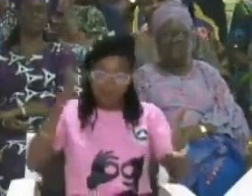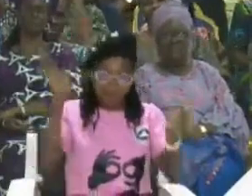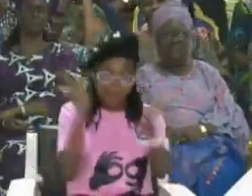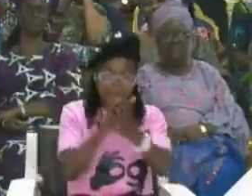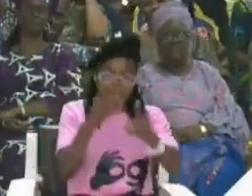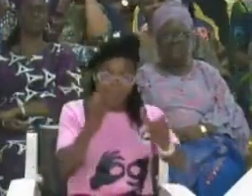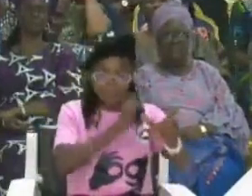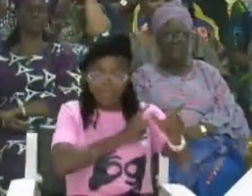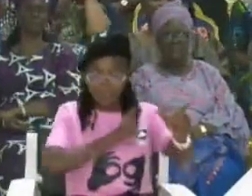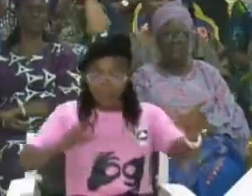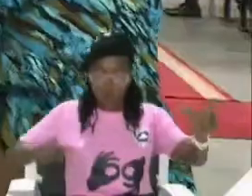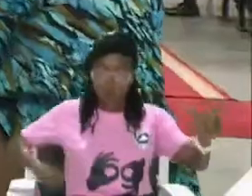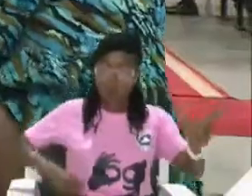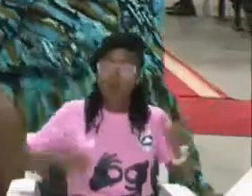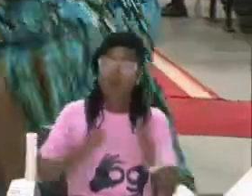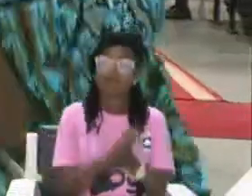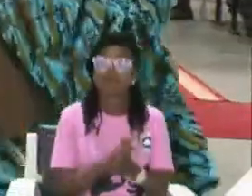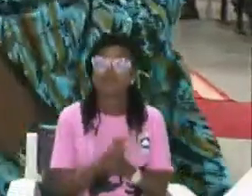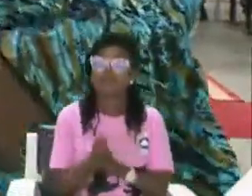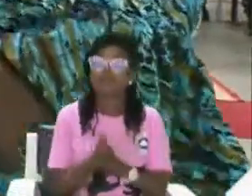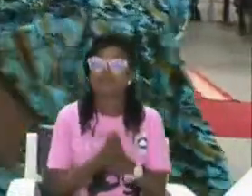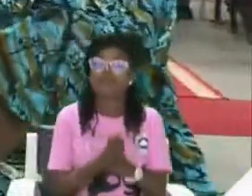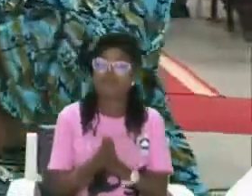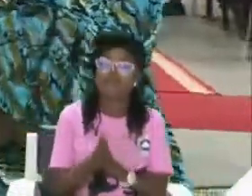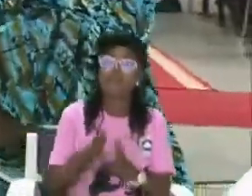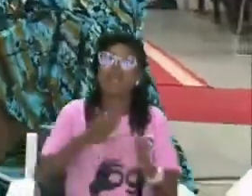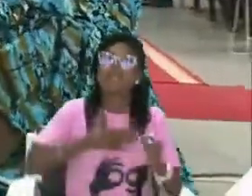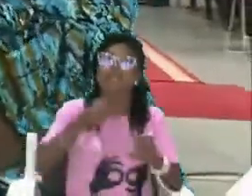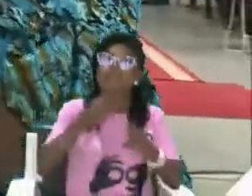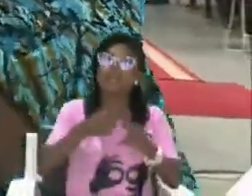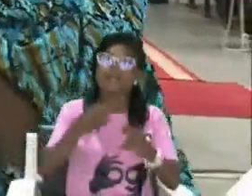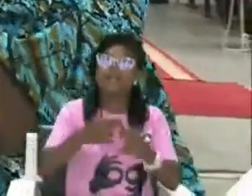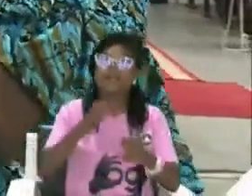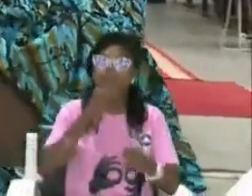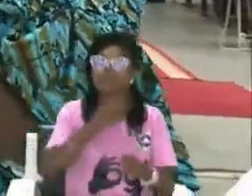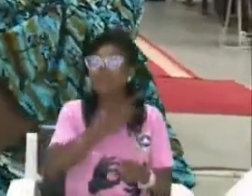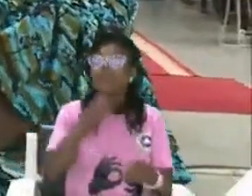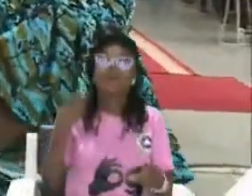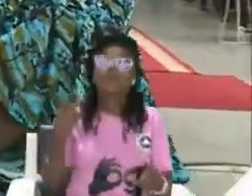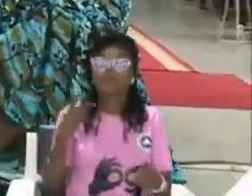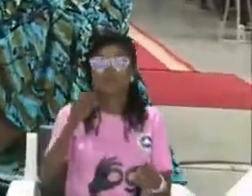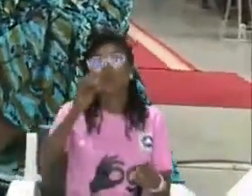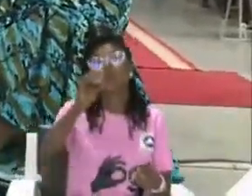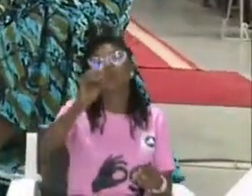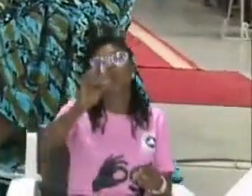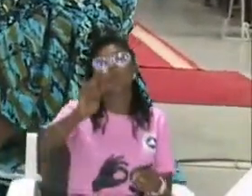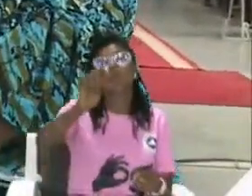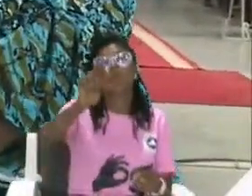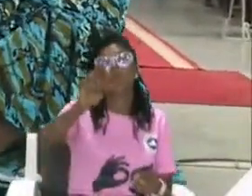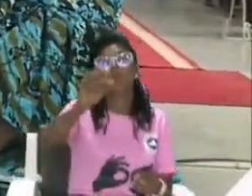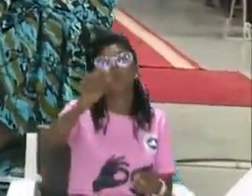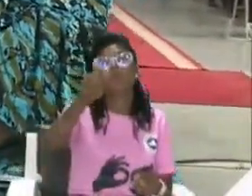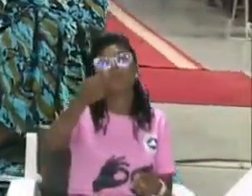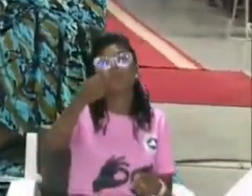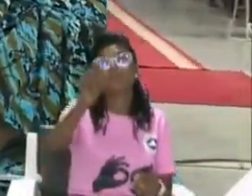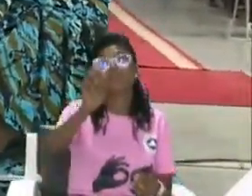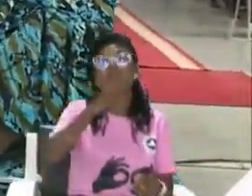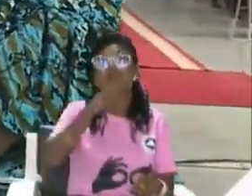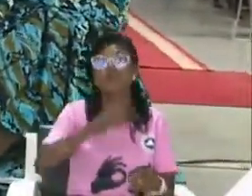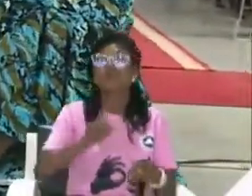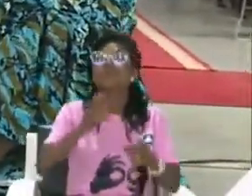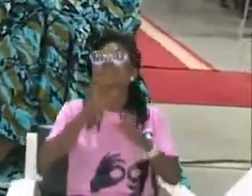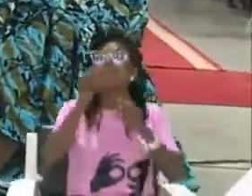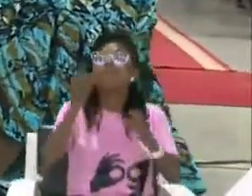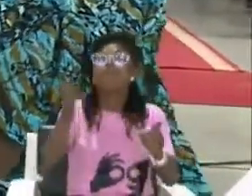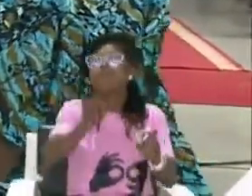Praise the Lord. My name is Pastor Oluwaseun Samuel. Here is my wife,